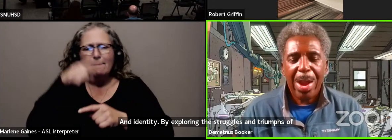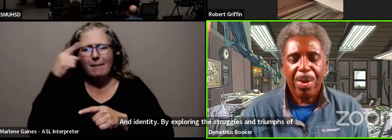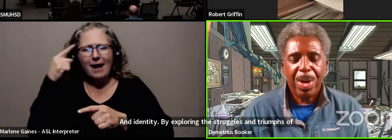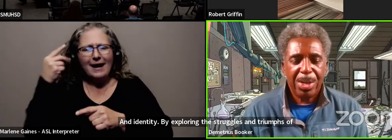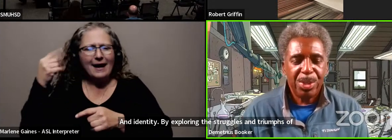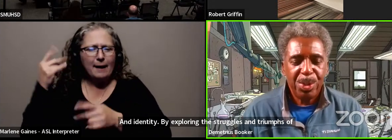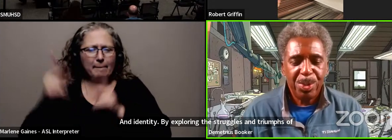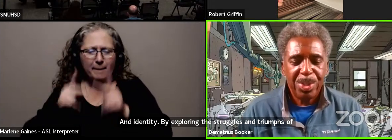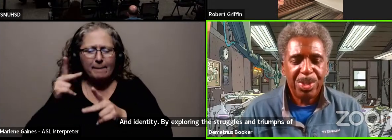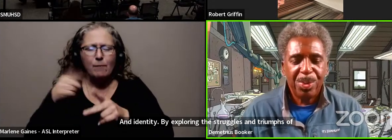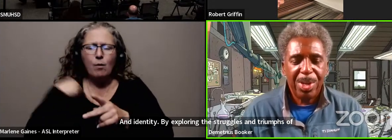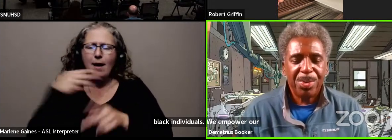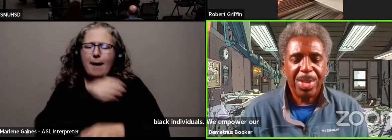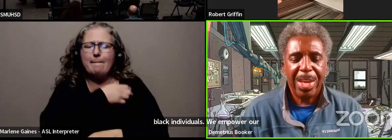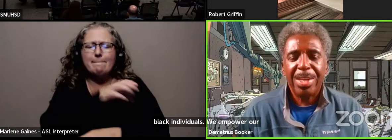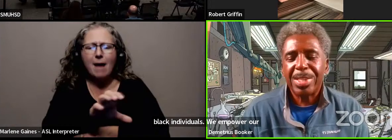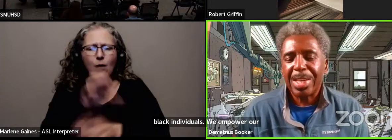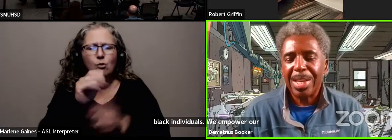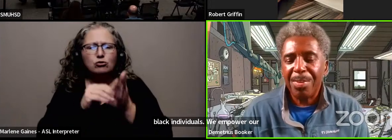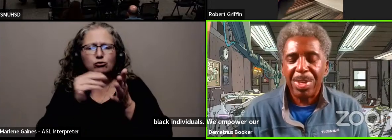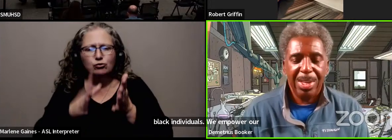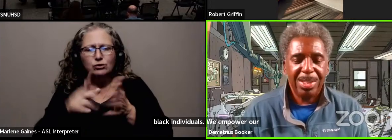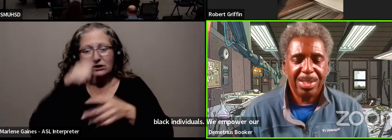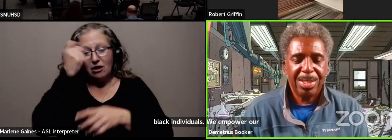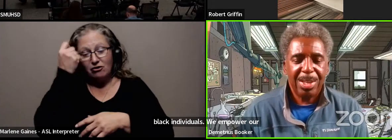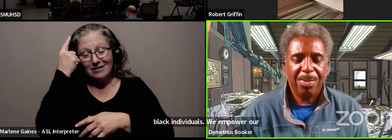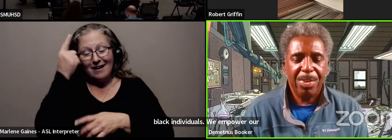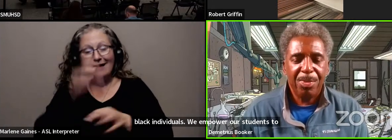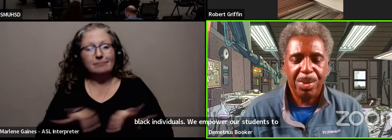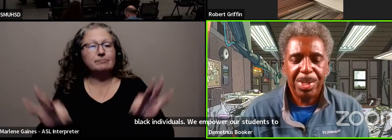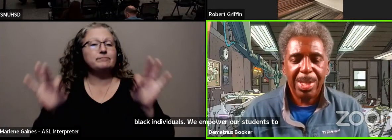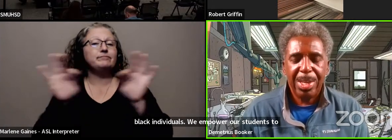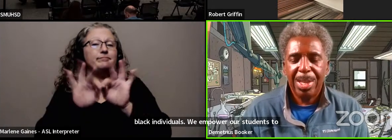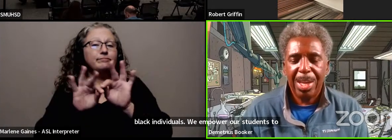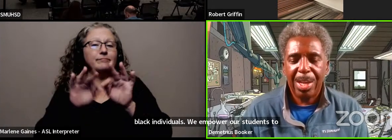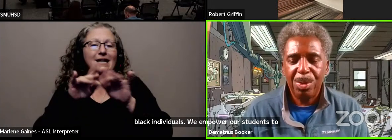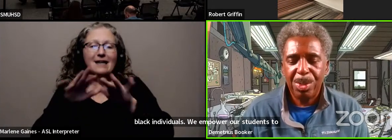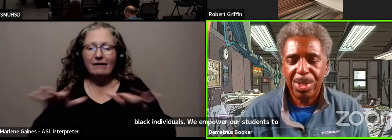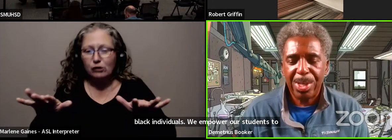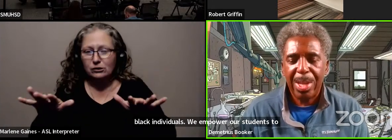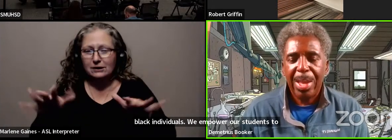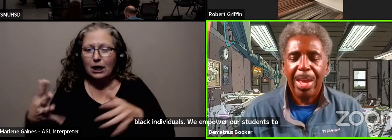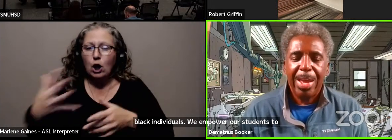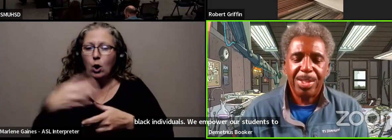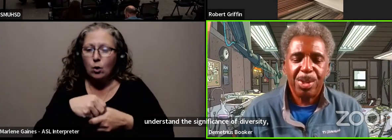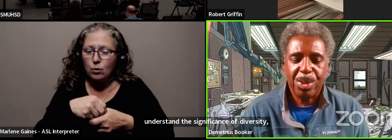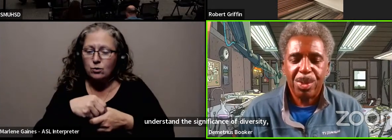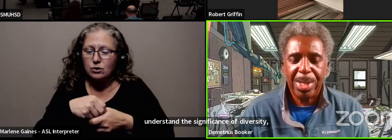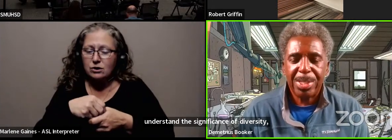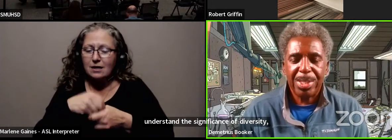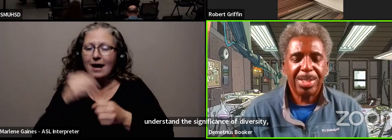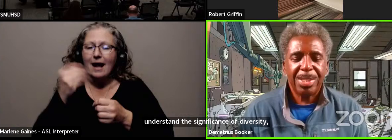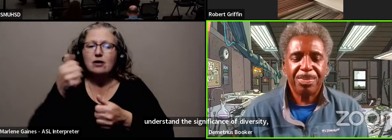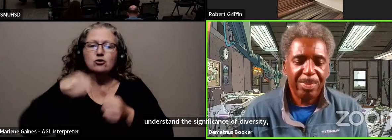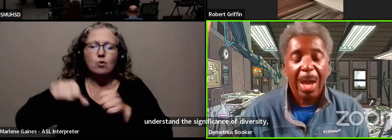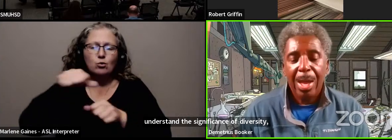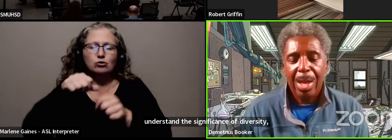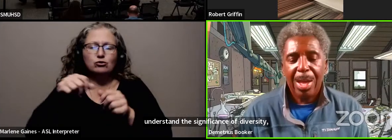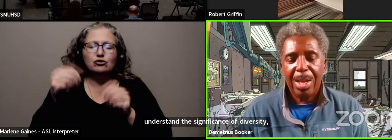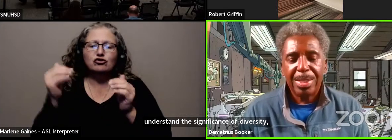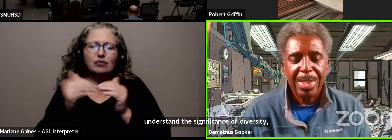we empower our students to understand the significance of diversity, inclusion, and social